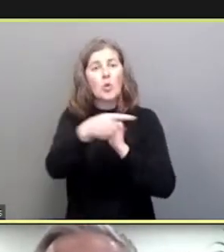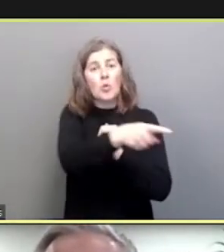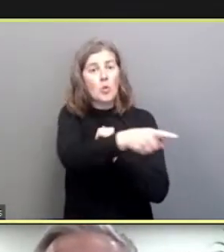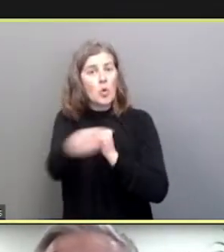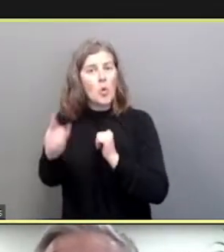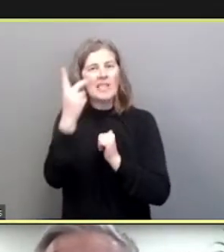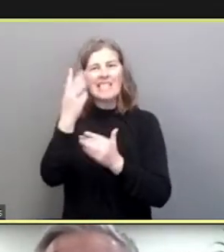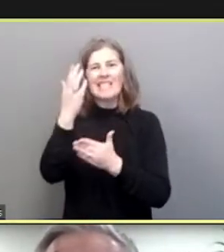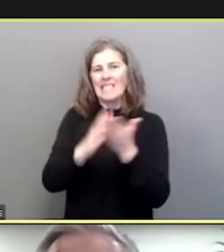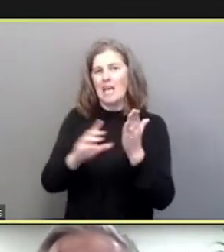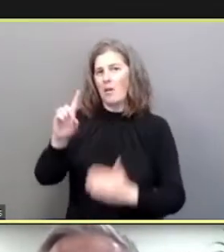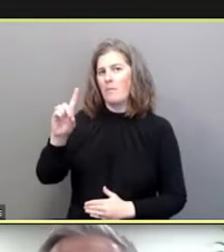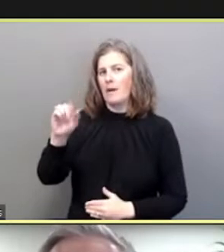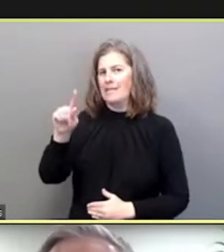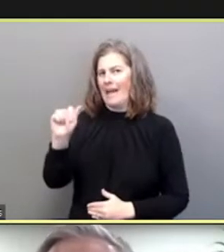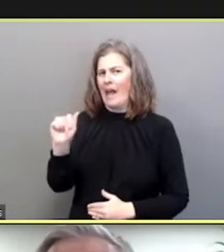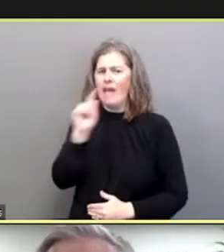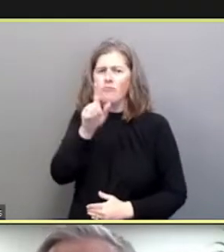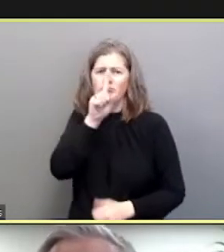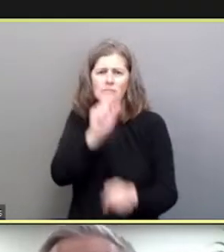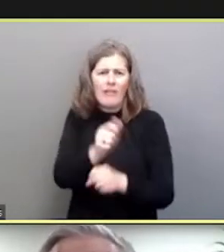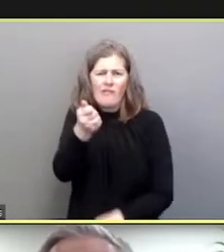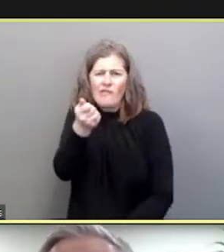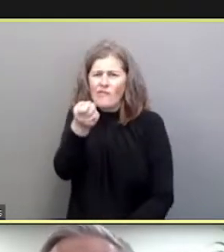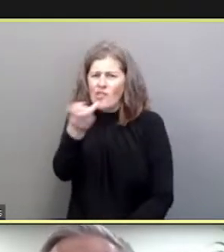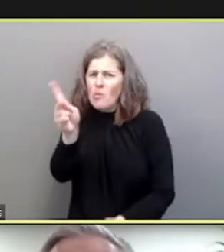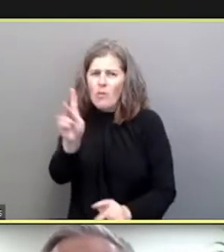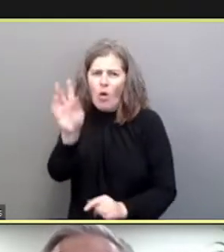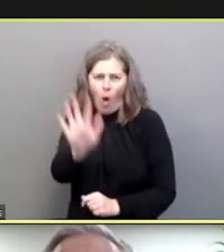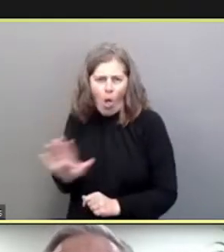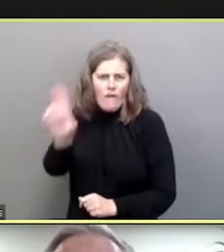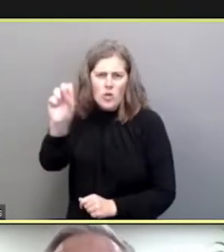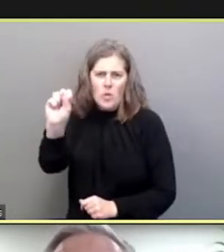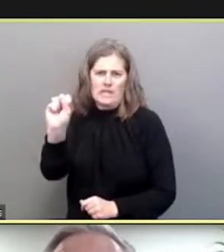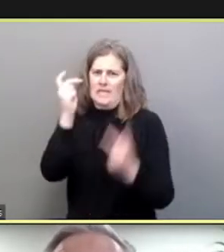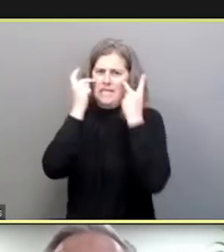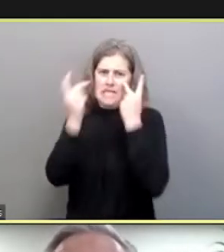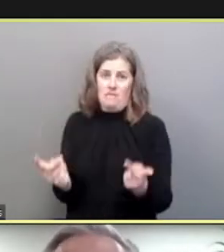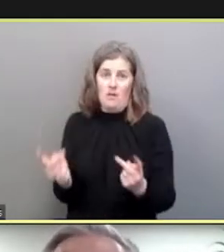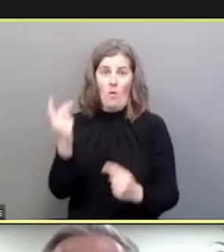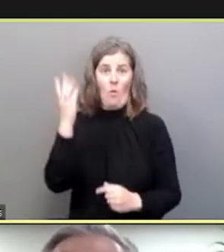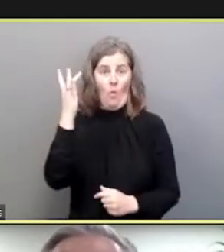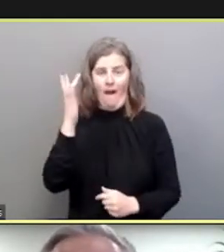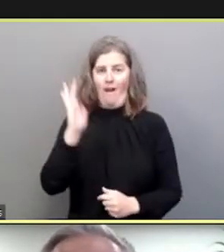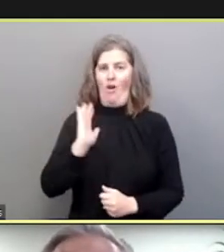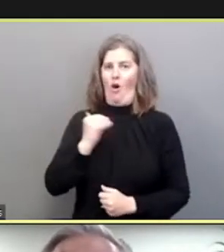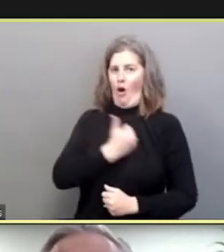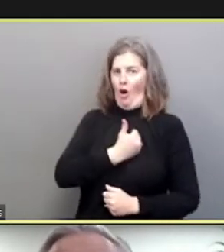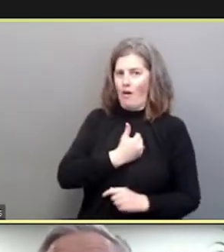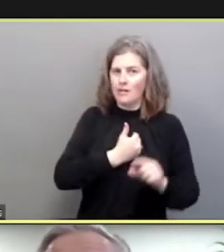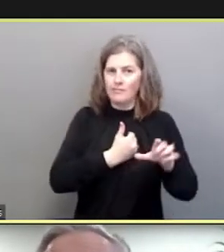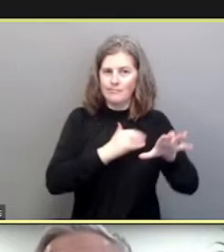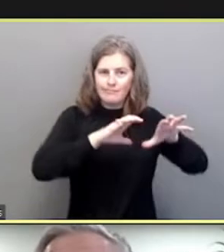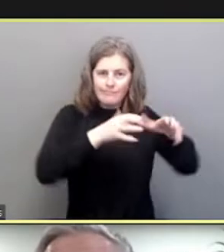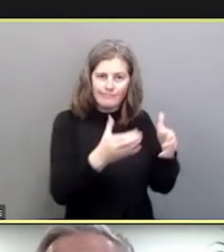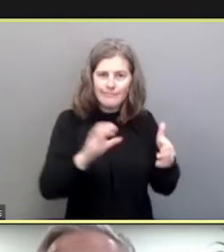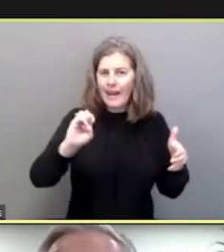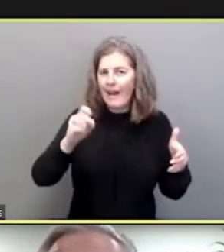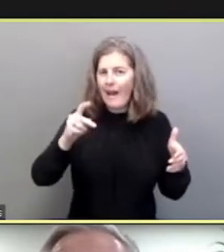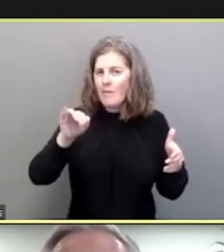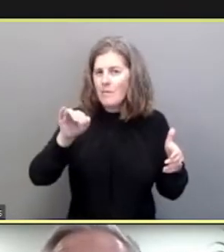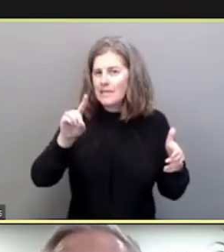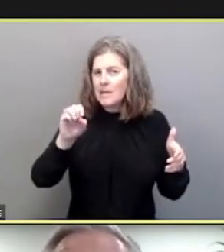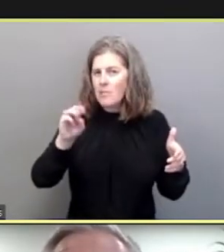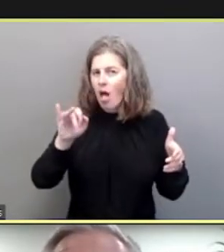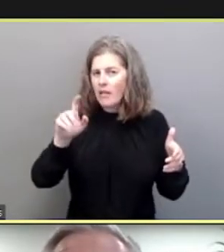some data that very few people in the United States are seeing. And it's because of the ability of our epidemiologists and the